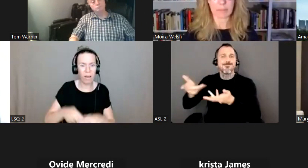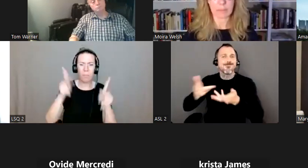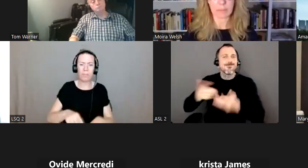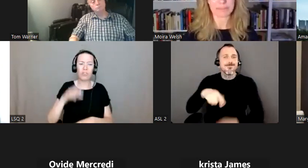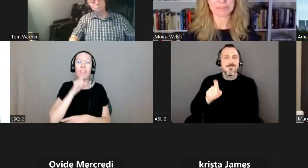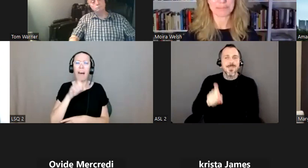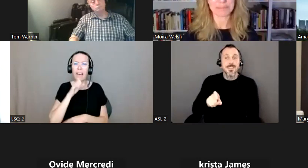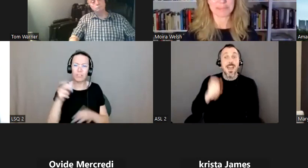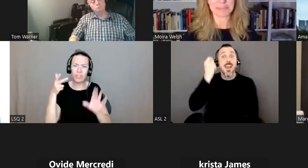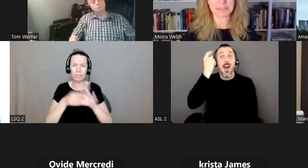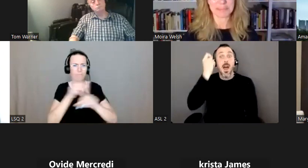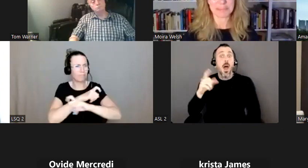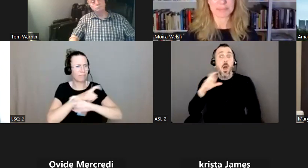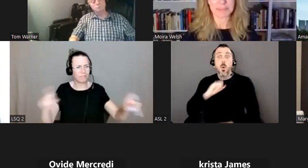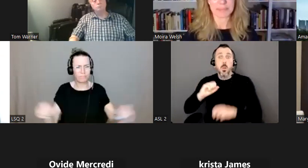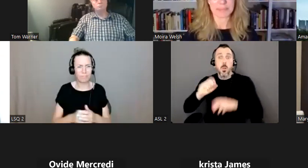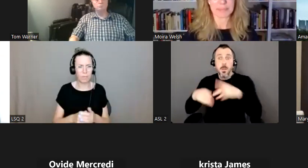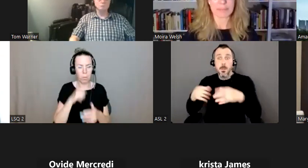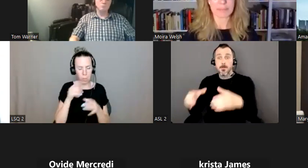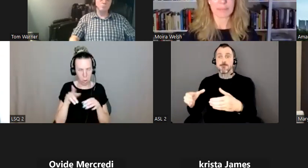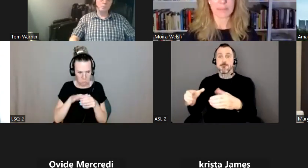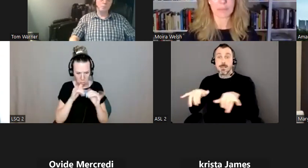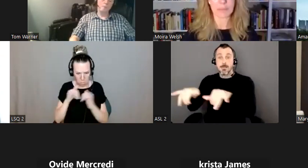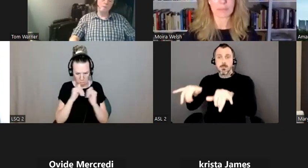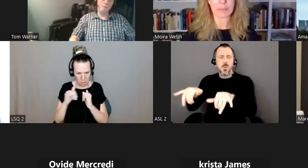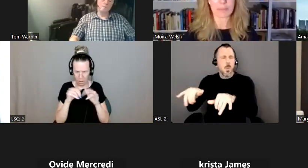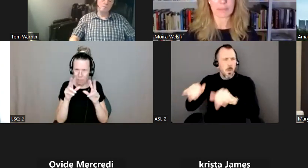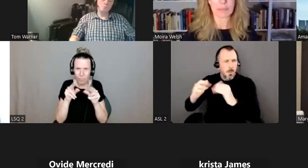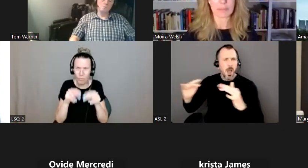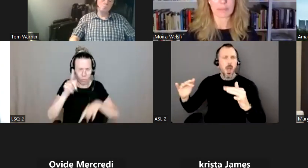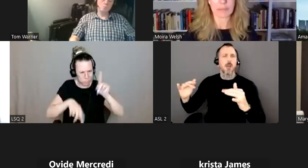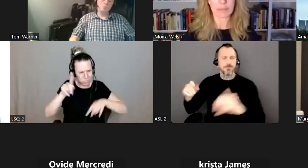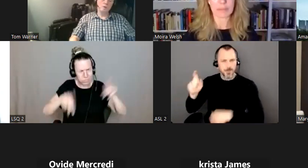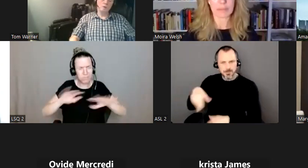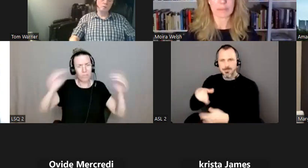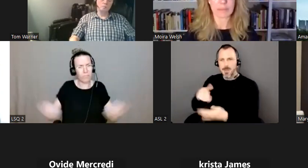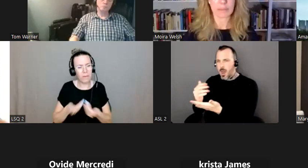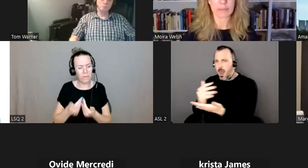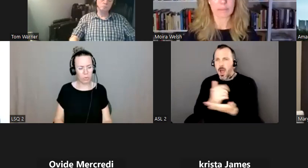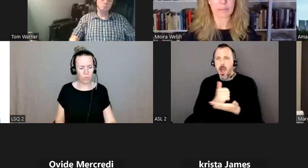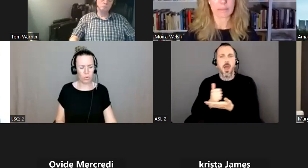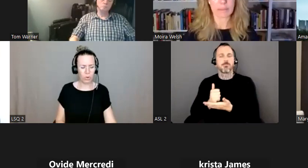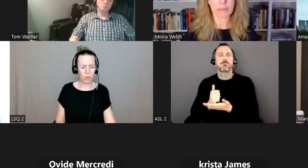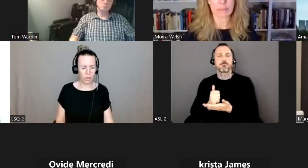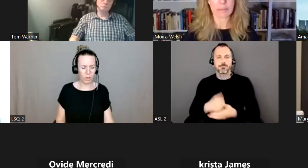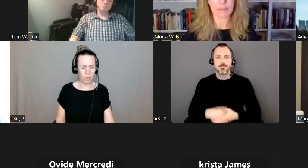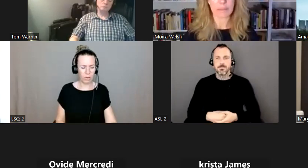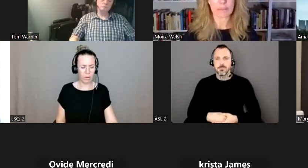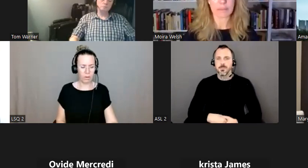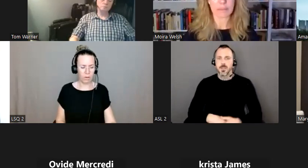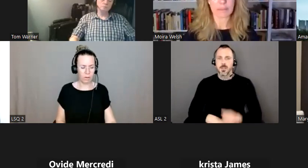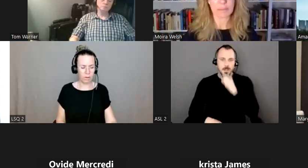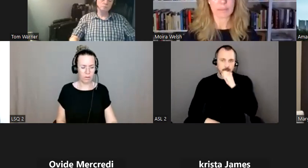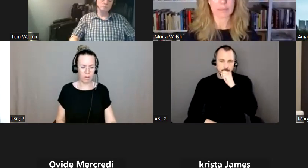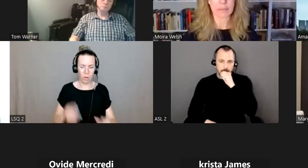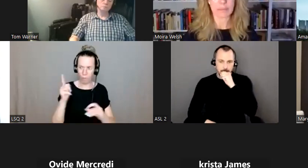group. So we need good consultation, good involvement, good engagement. So I think that's a